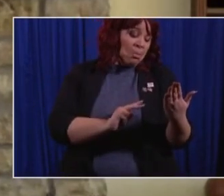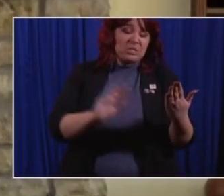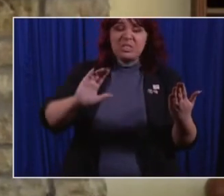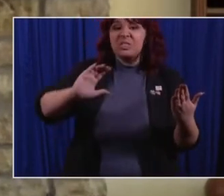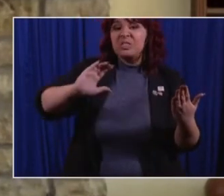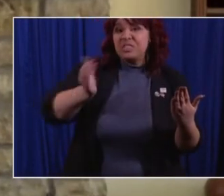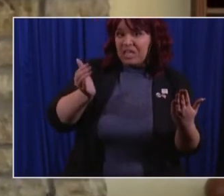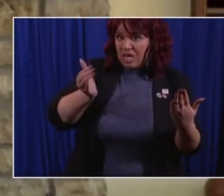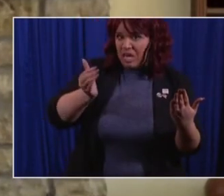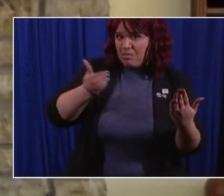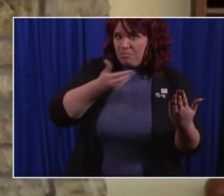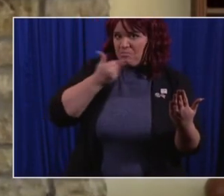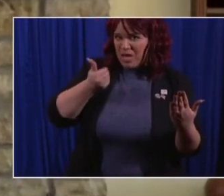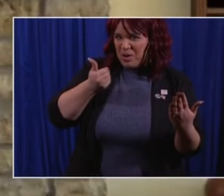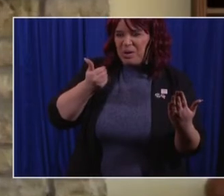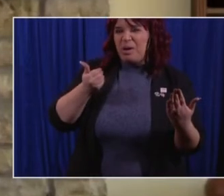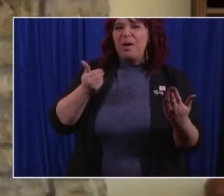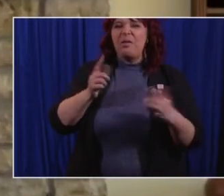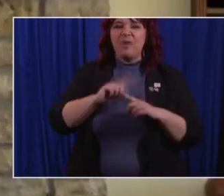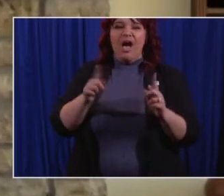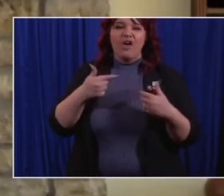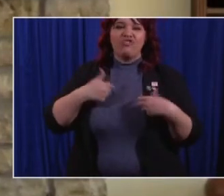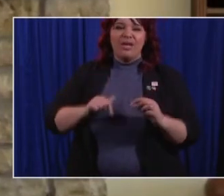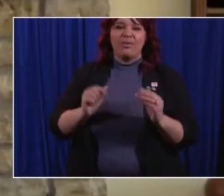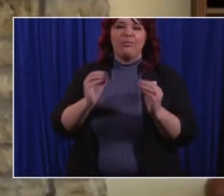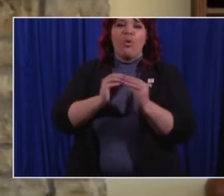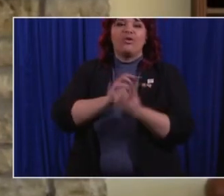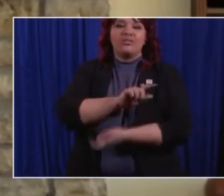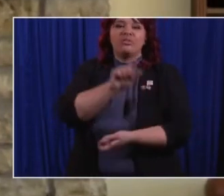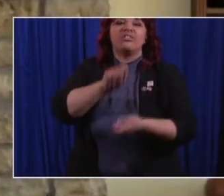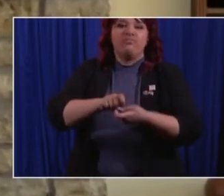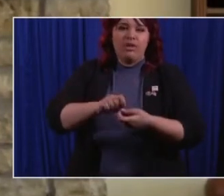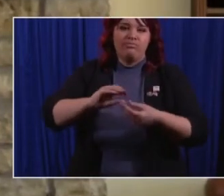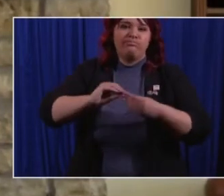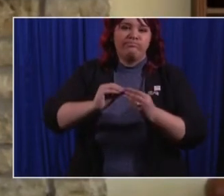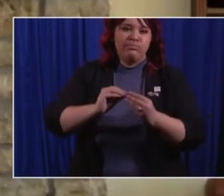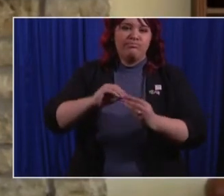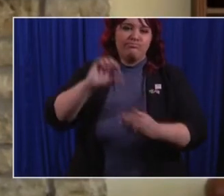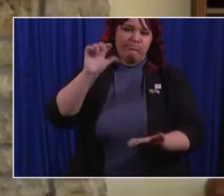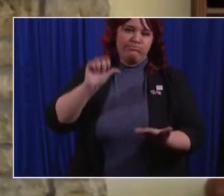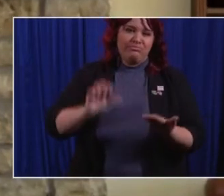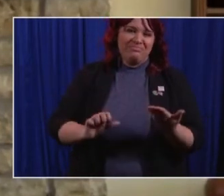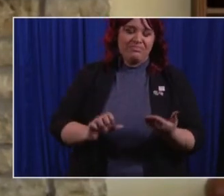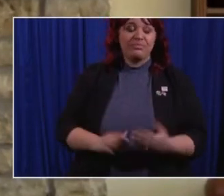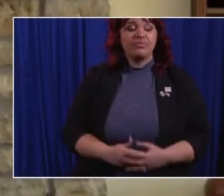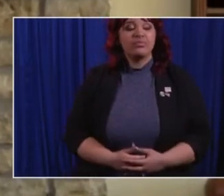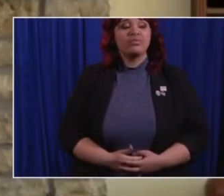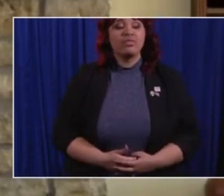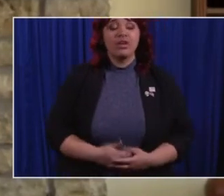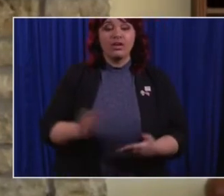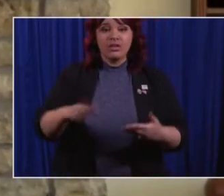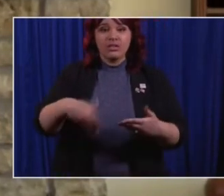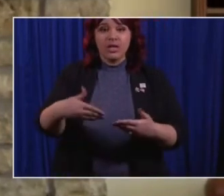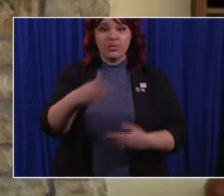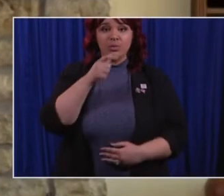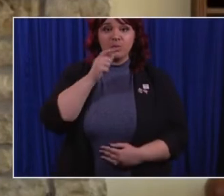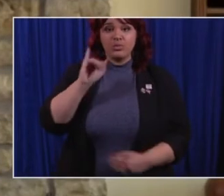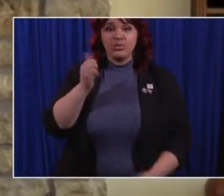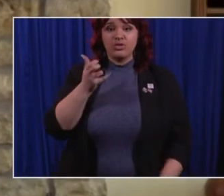real data, not just what I think. So. Next question is from John London at WLWT in